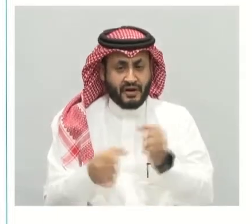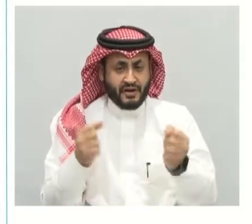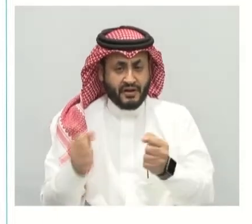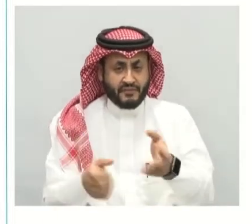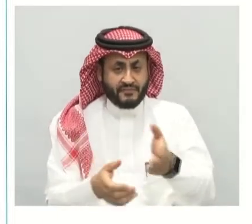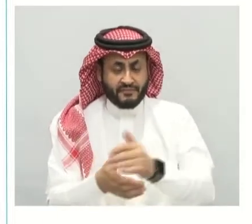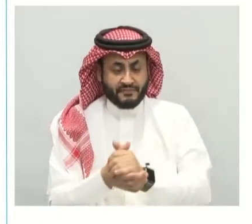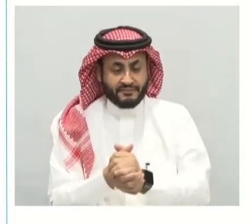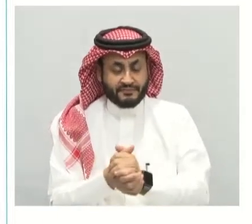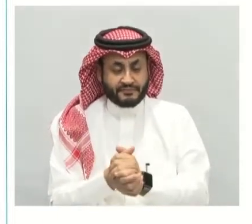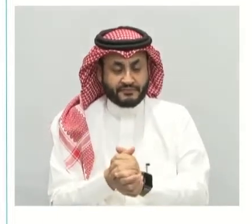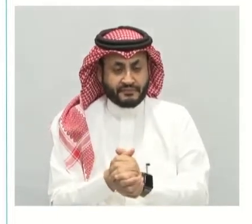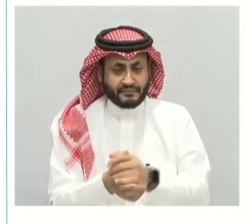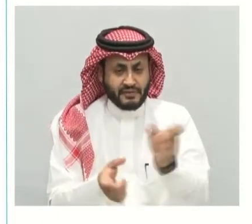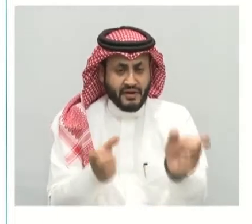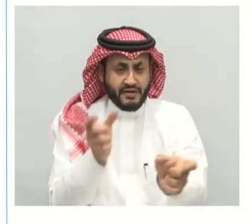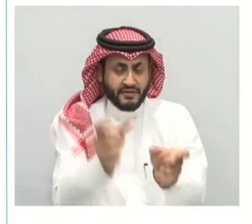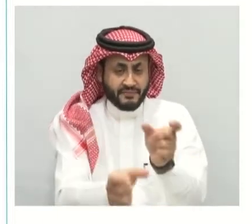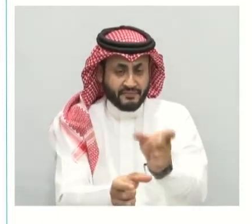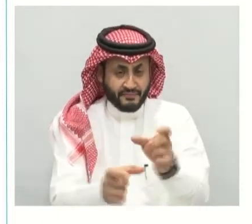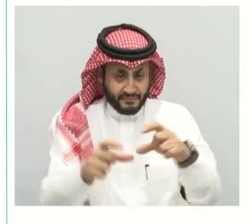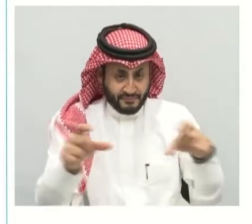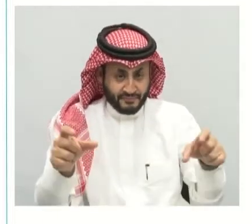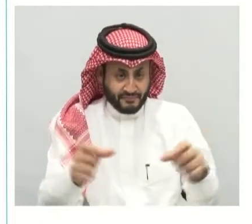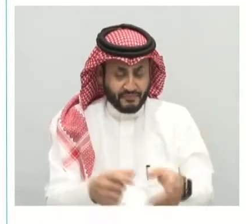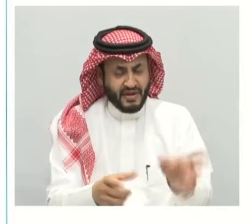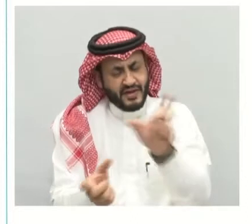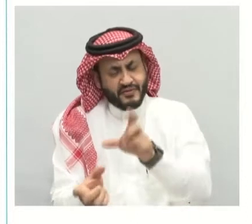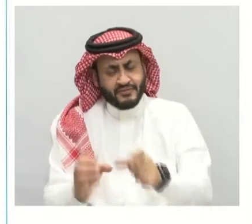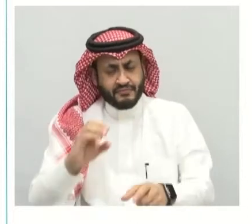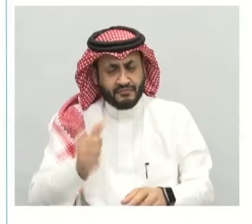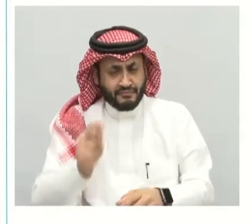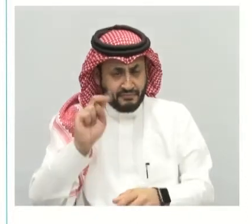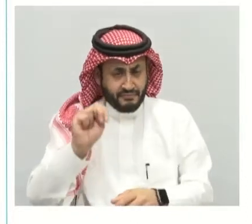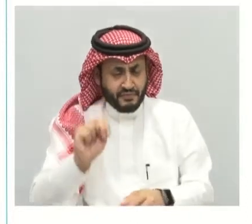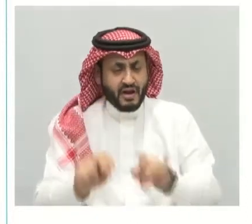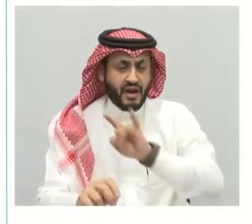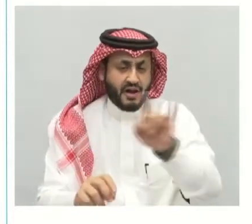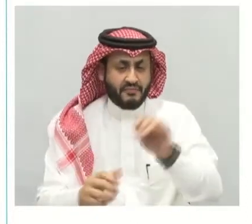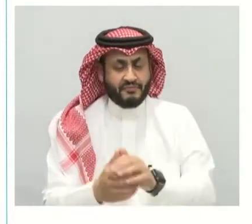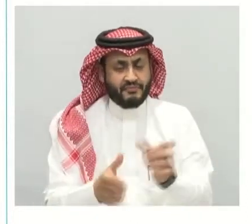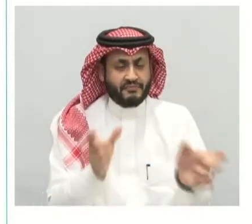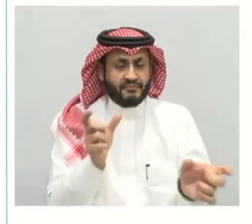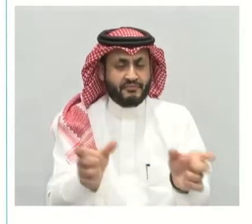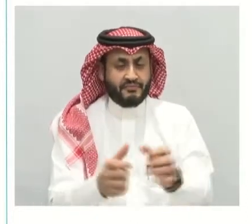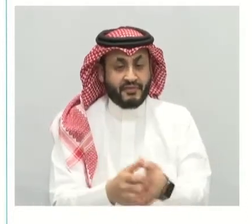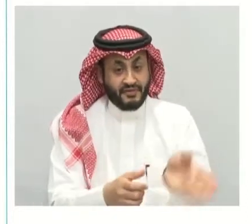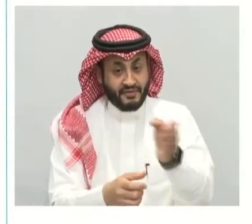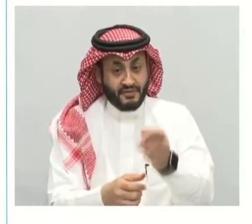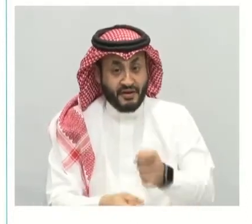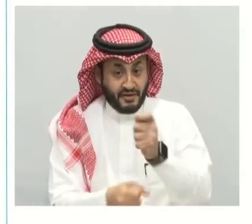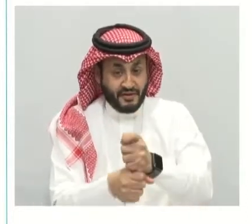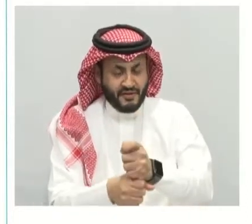said that you need to complete these sentences with either can or can't and adding the verb